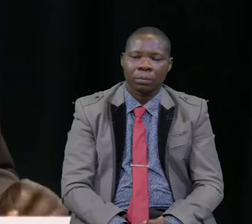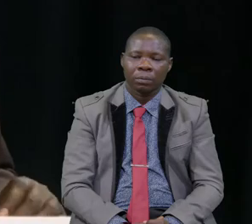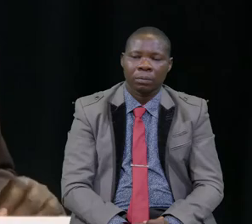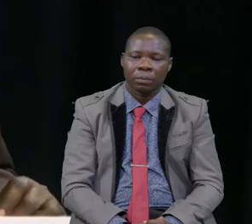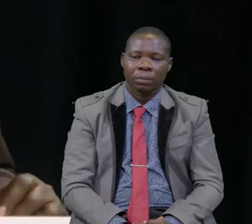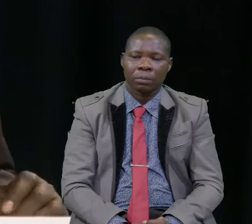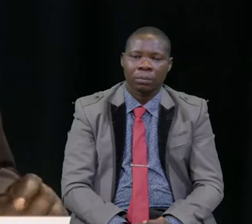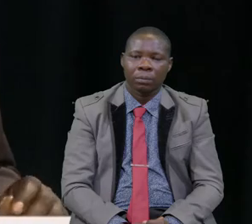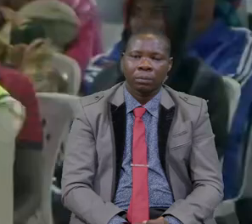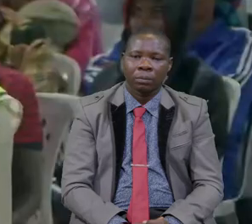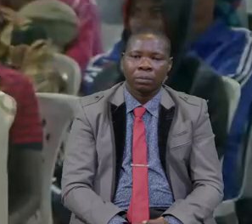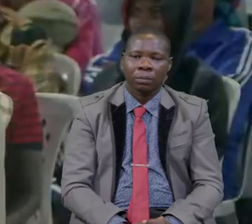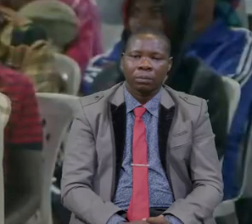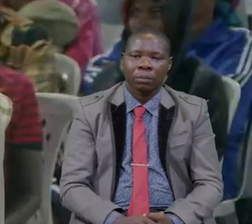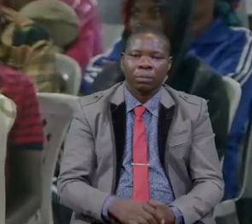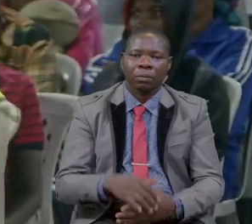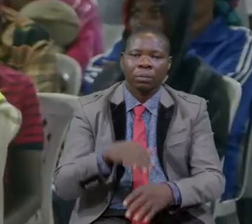Towards the extreme back.